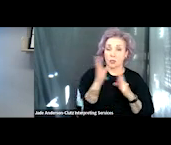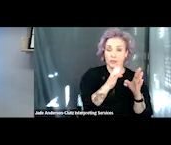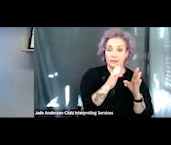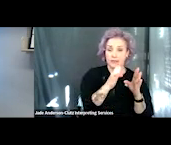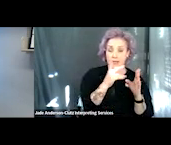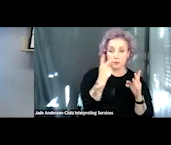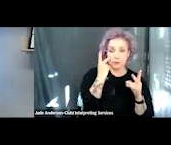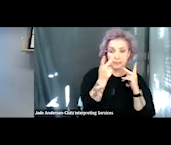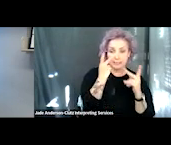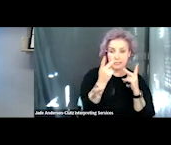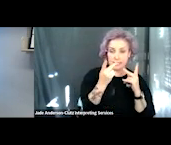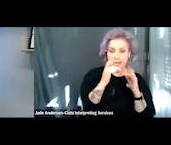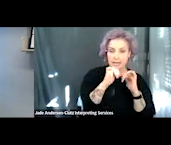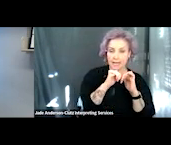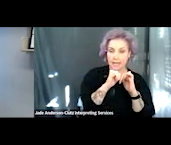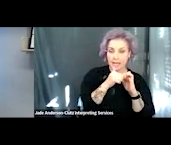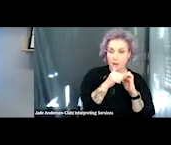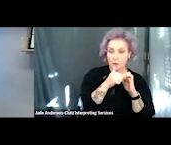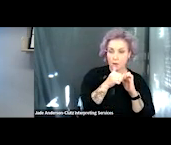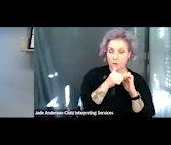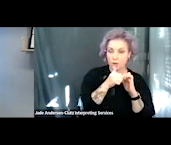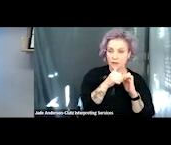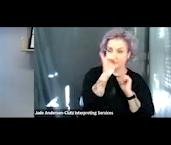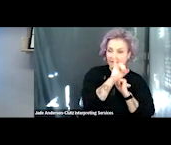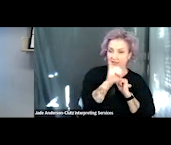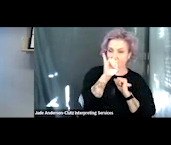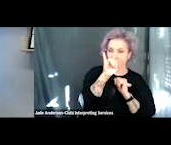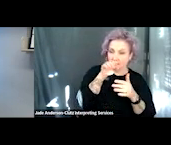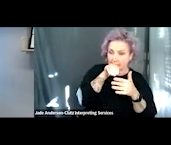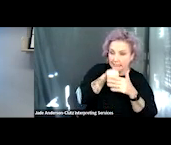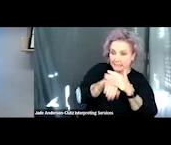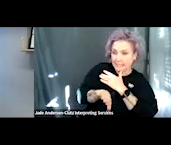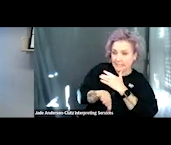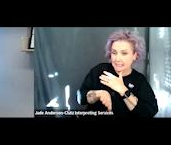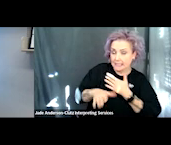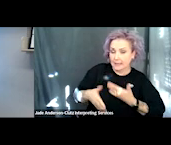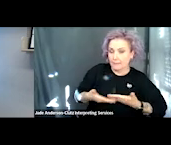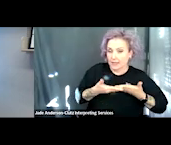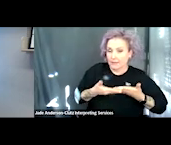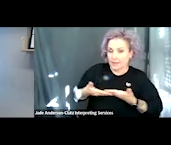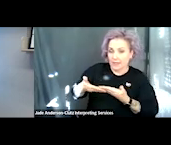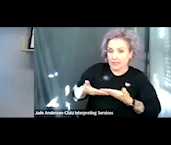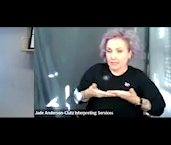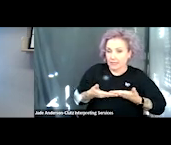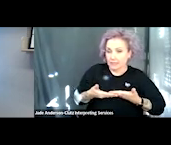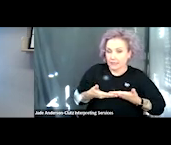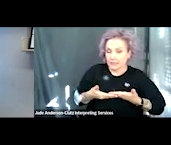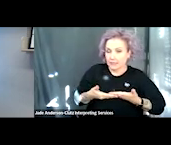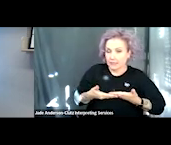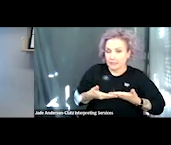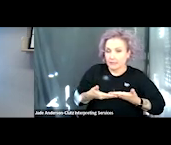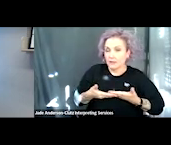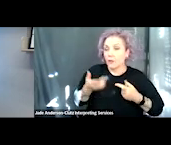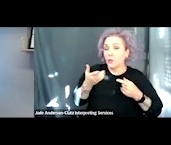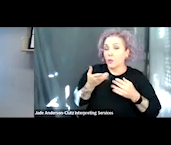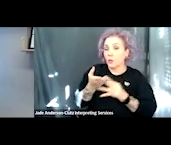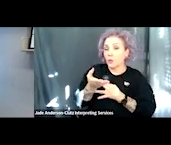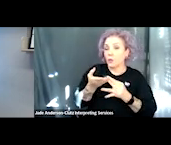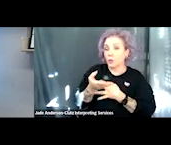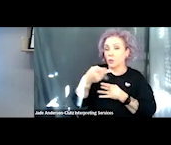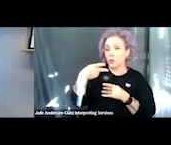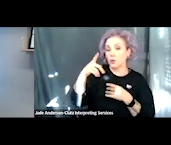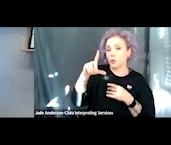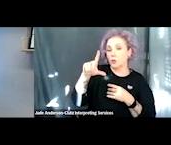which we know actually can get to the fetus. So they can either, cross over through the placenta. You can also have some sexually